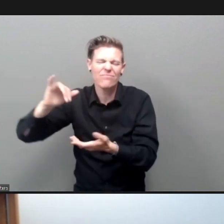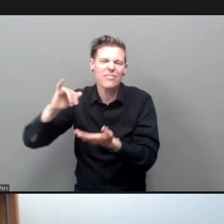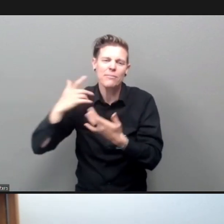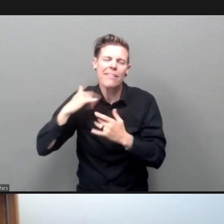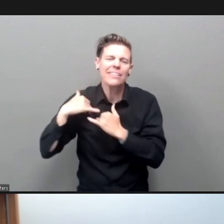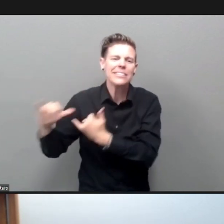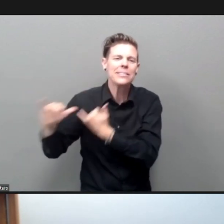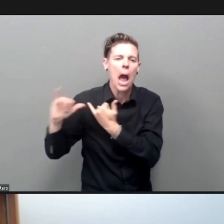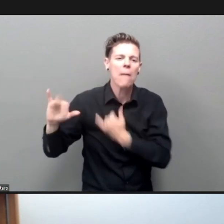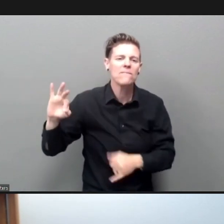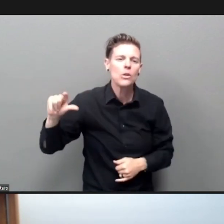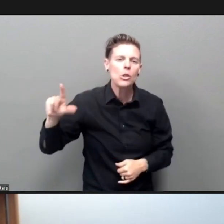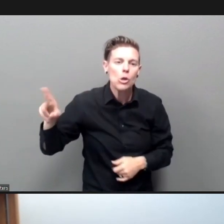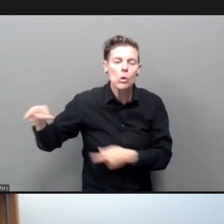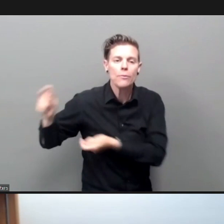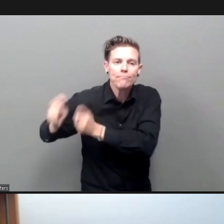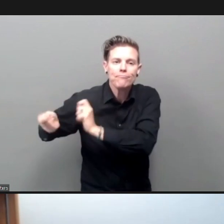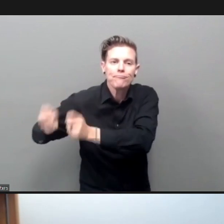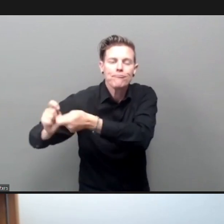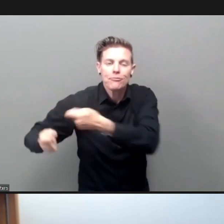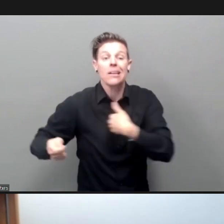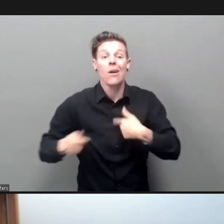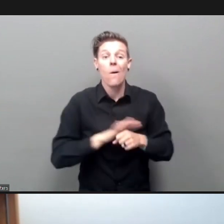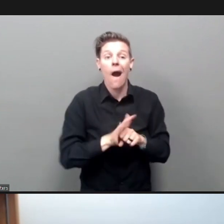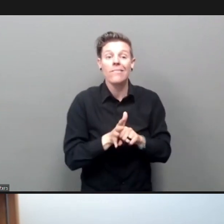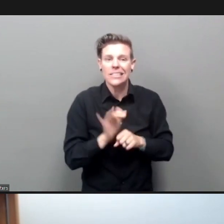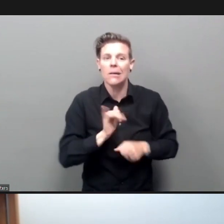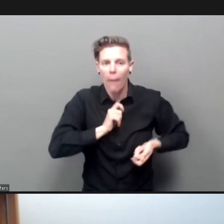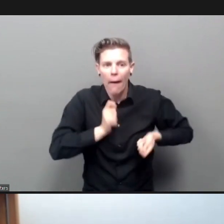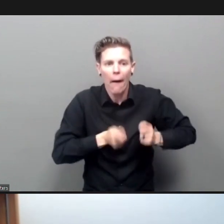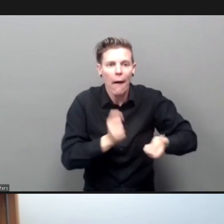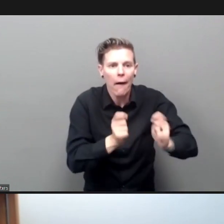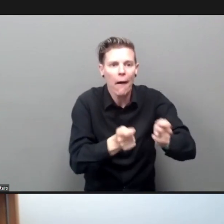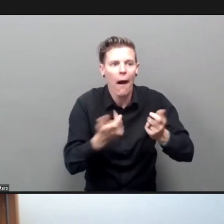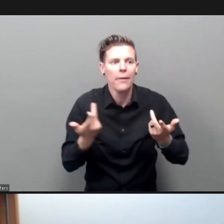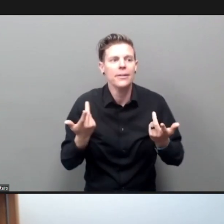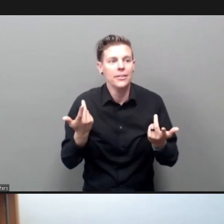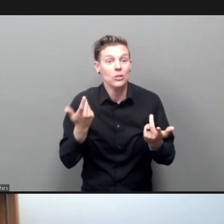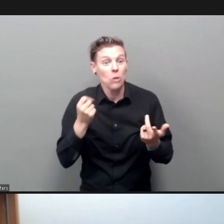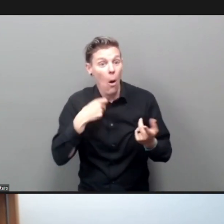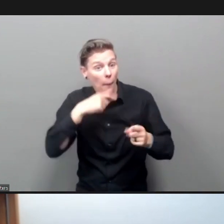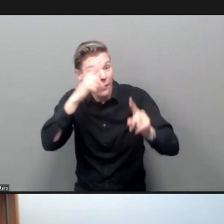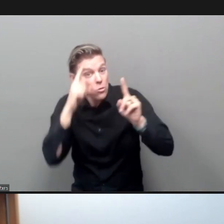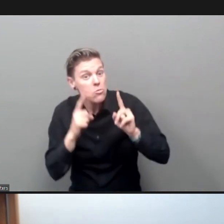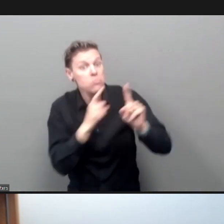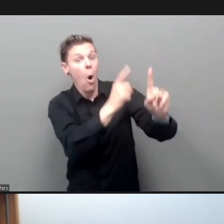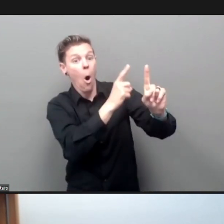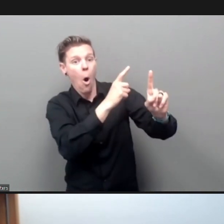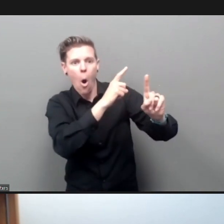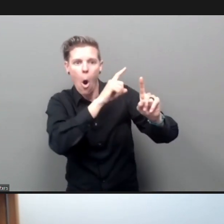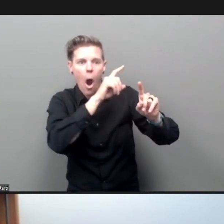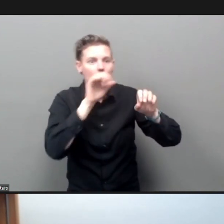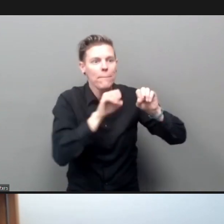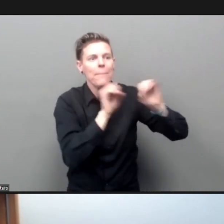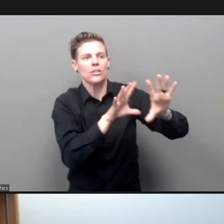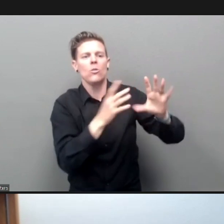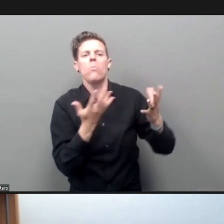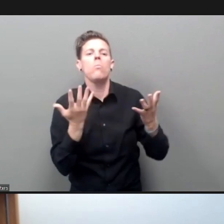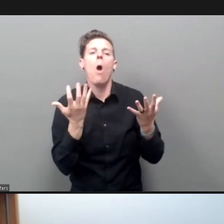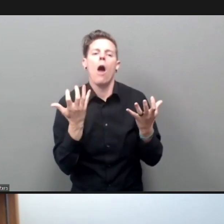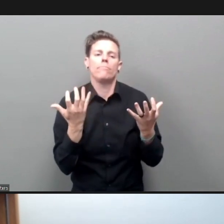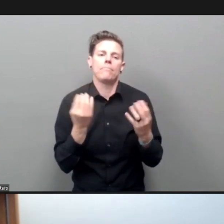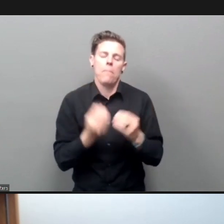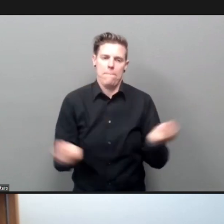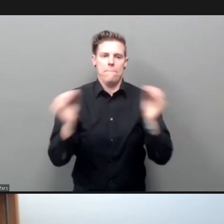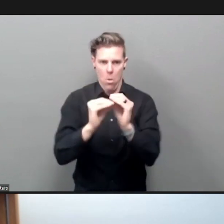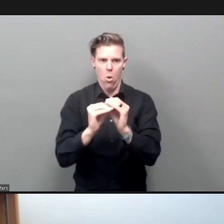of people vaccinated that's higher than where we are now, I fully support, and of course support the governor in